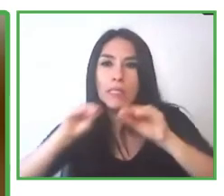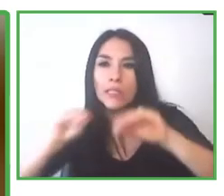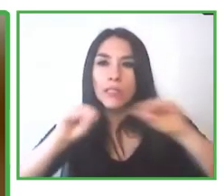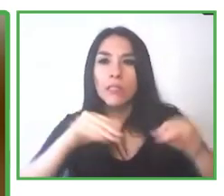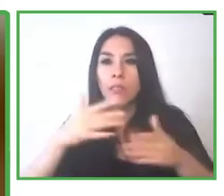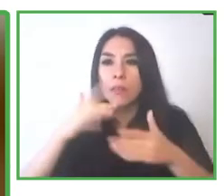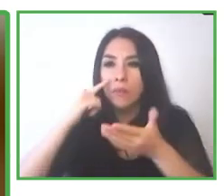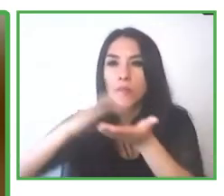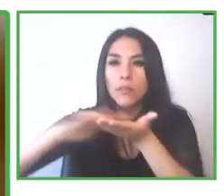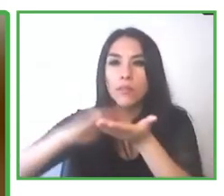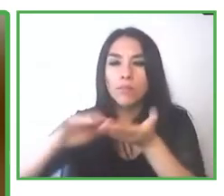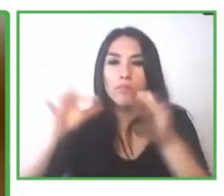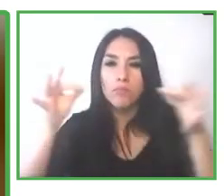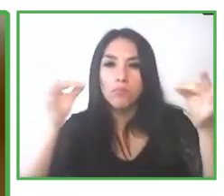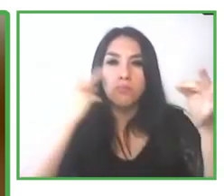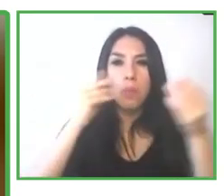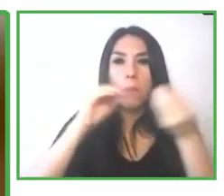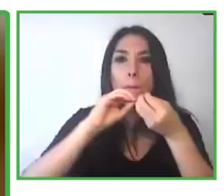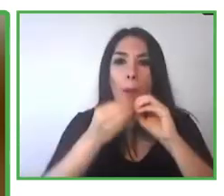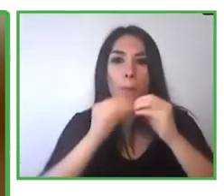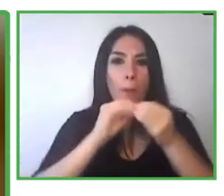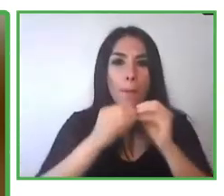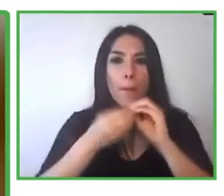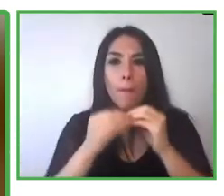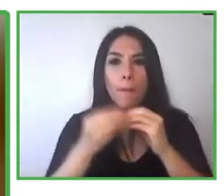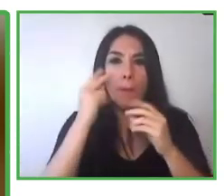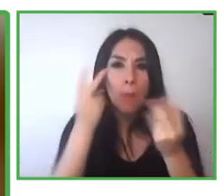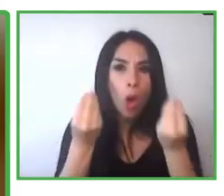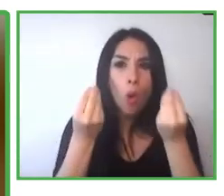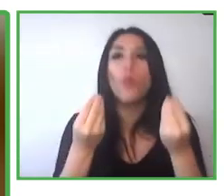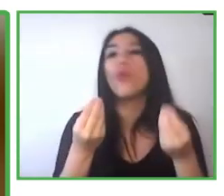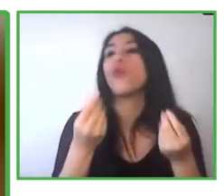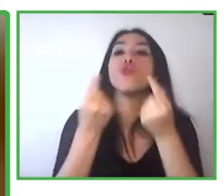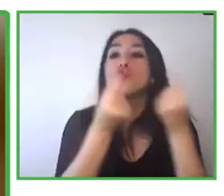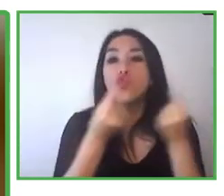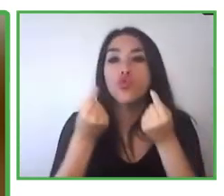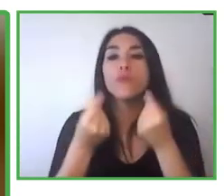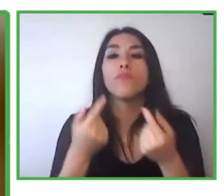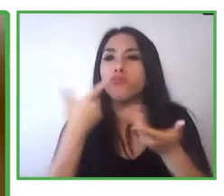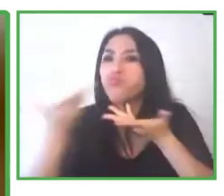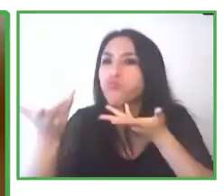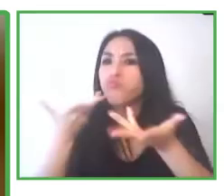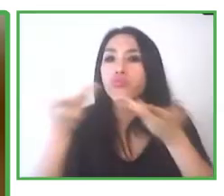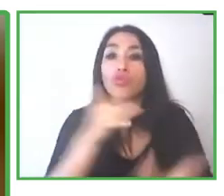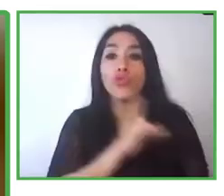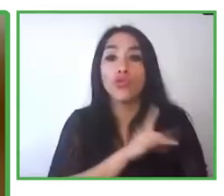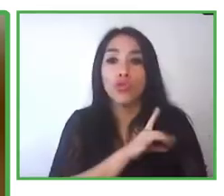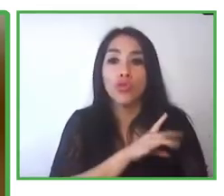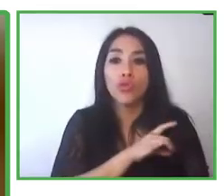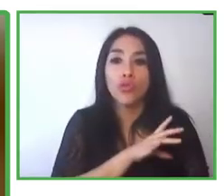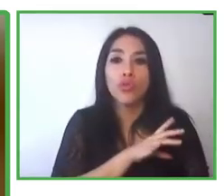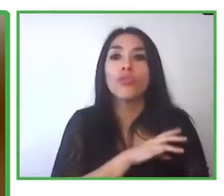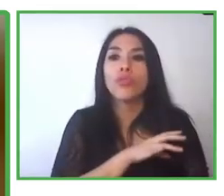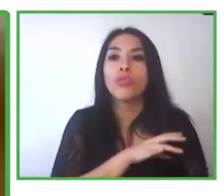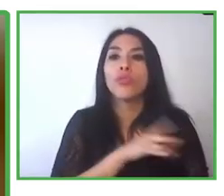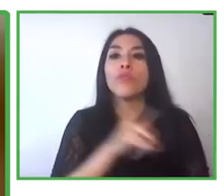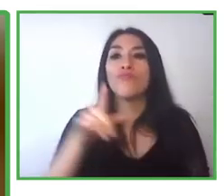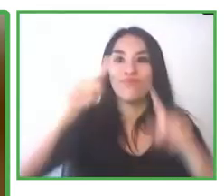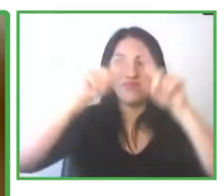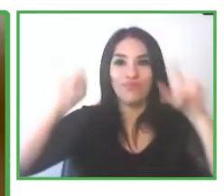setting up or the assembly of all of this, we are in discussions with Chilean suppliers, which can